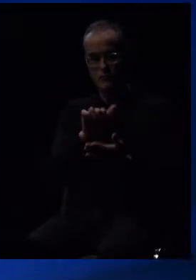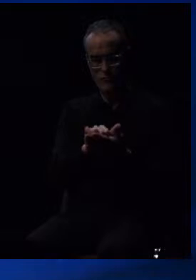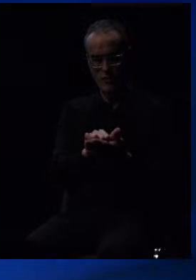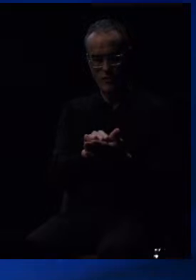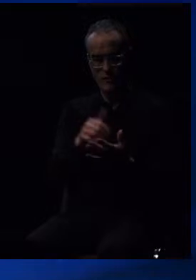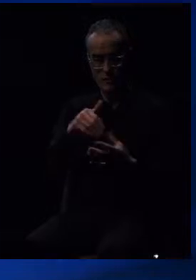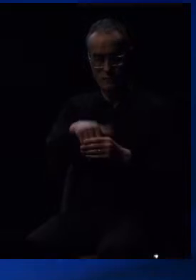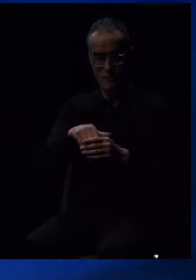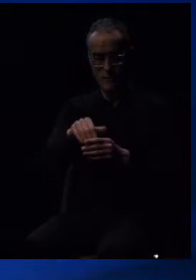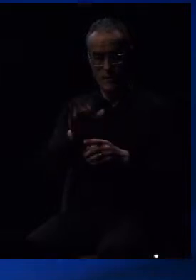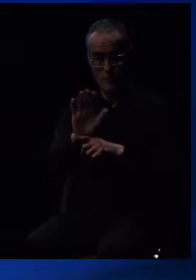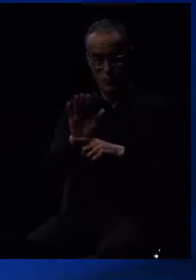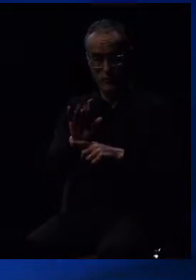this movie, I